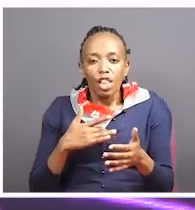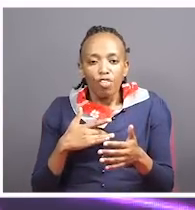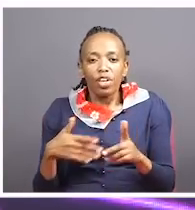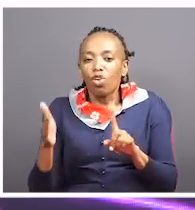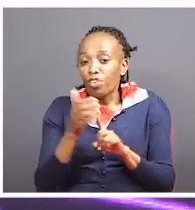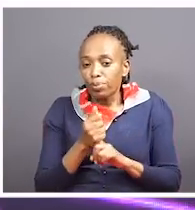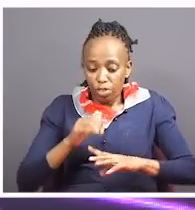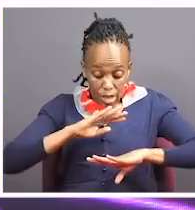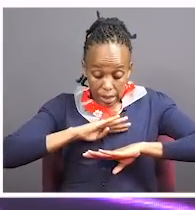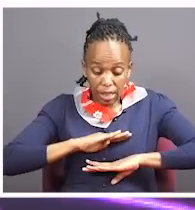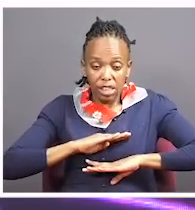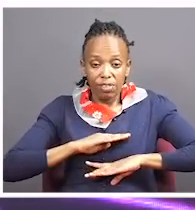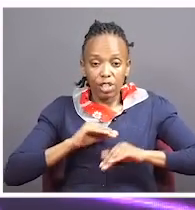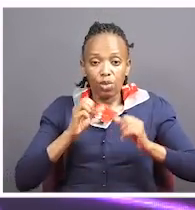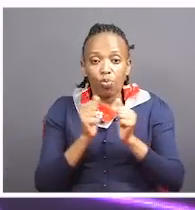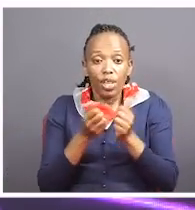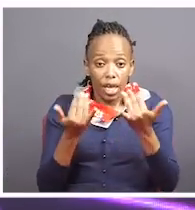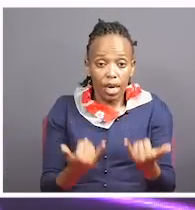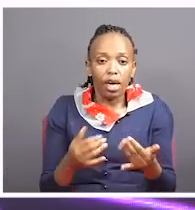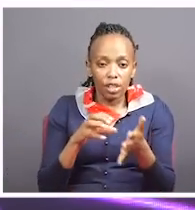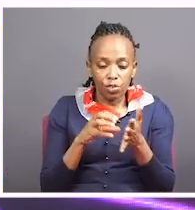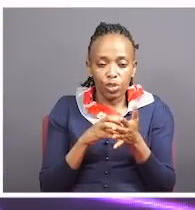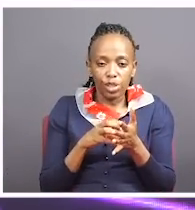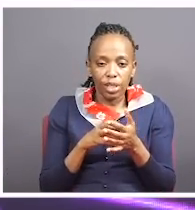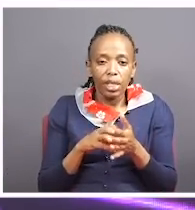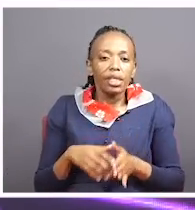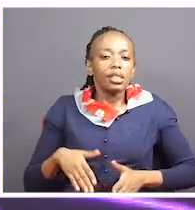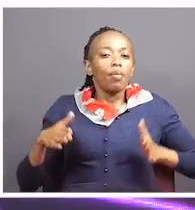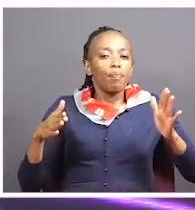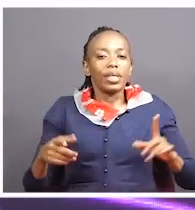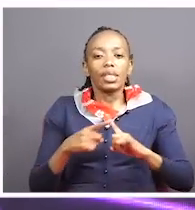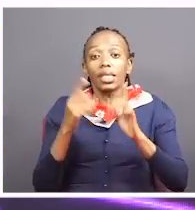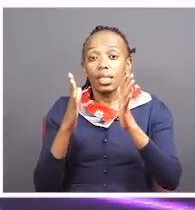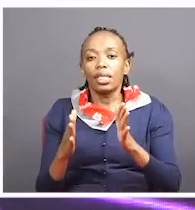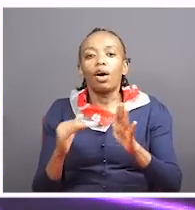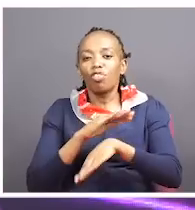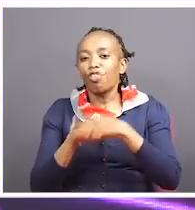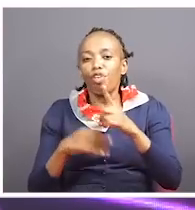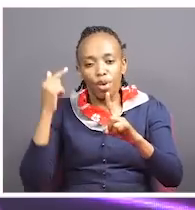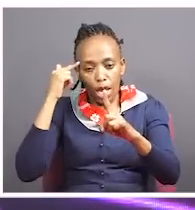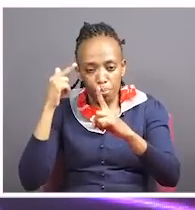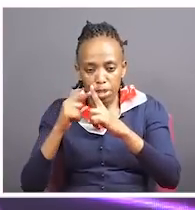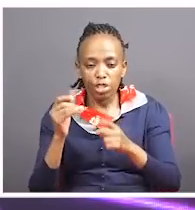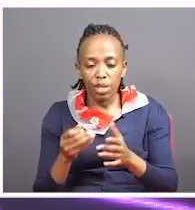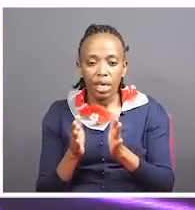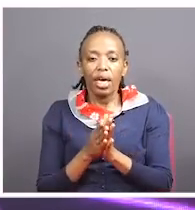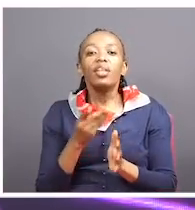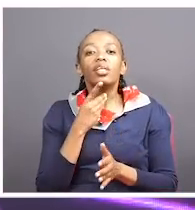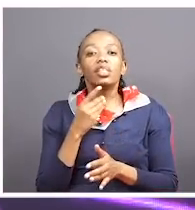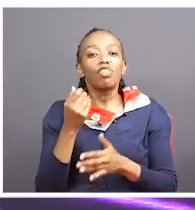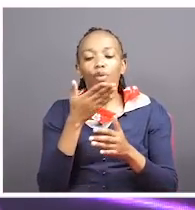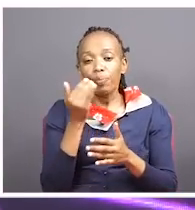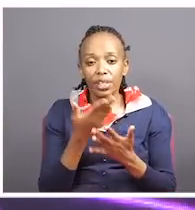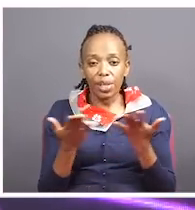The feeling of satisfaction with the current situation is a major killer of all ambition and the desire